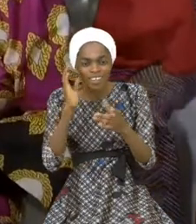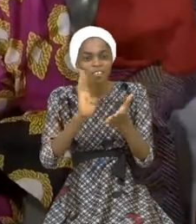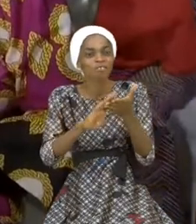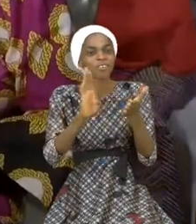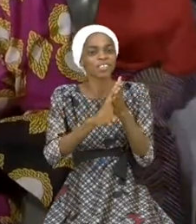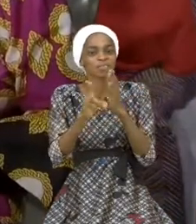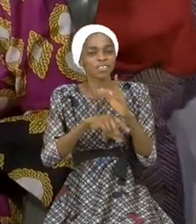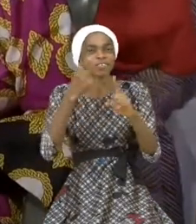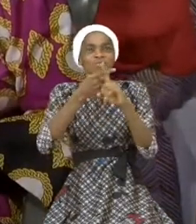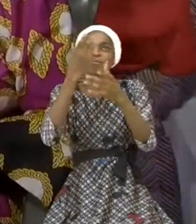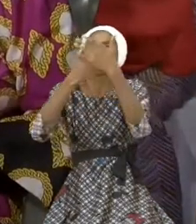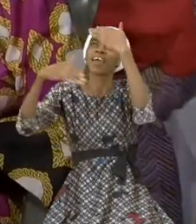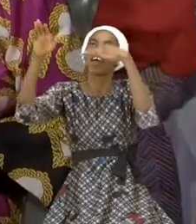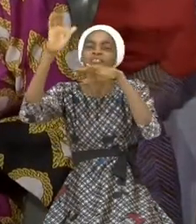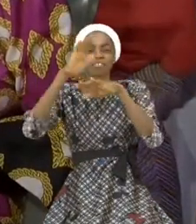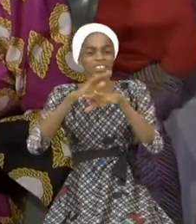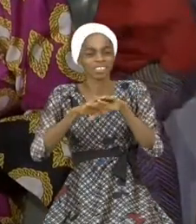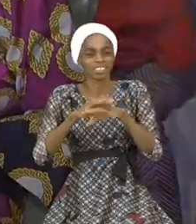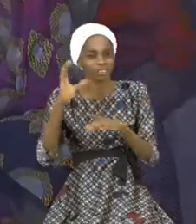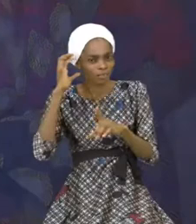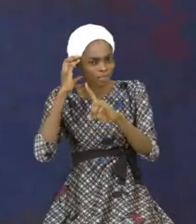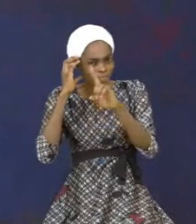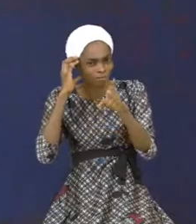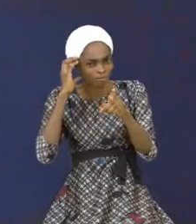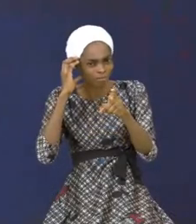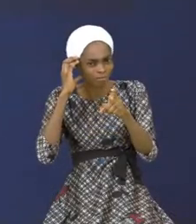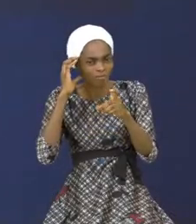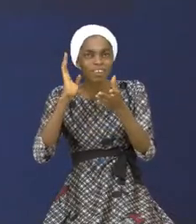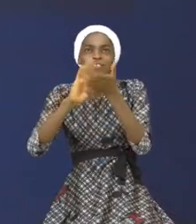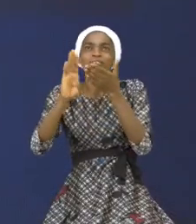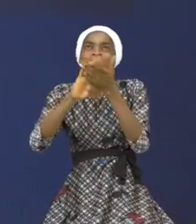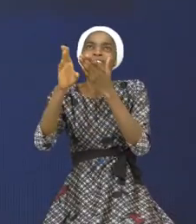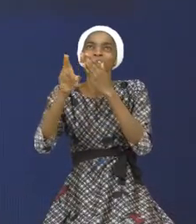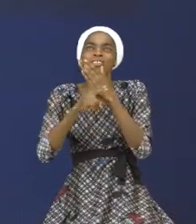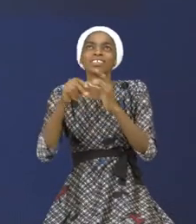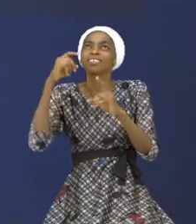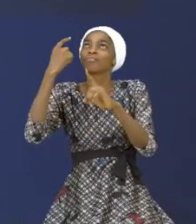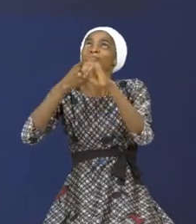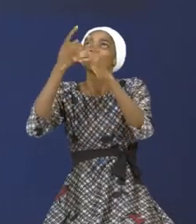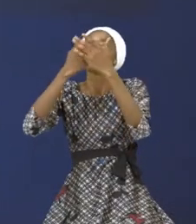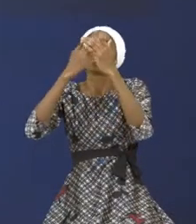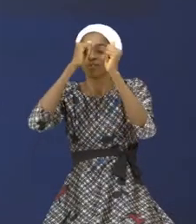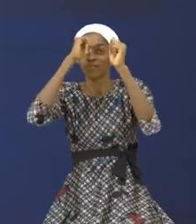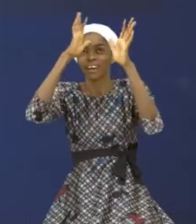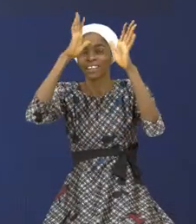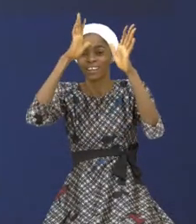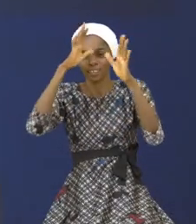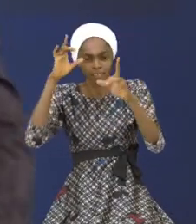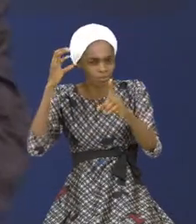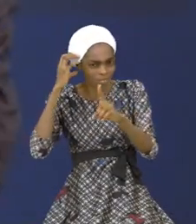Forgiveness from heaven. Did you hear? Forgiveness from the Father. Did you